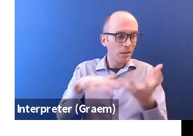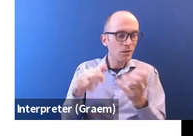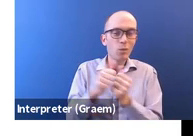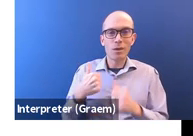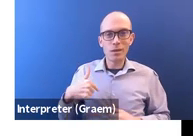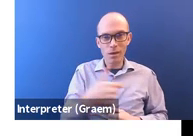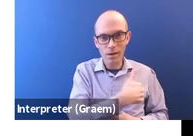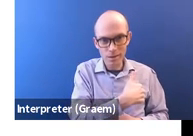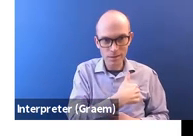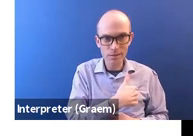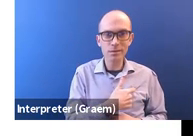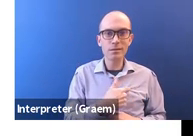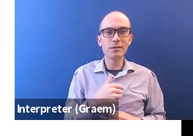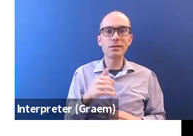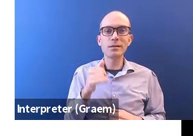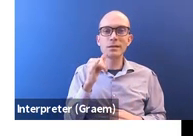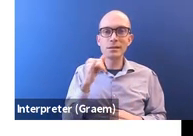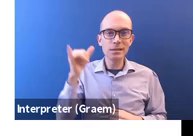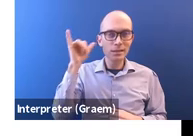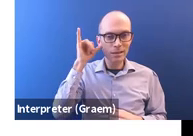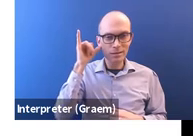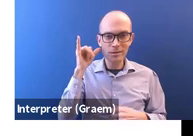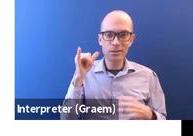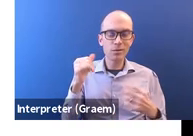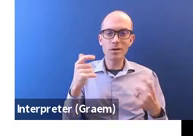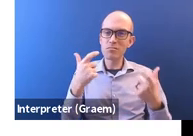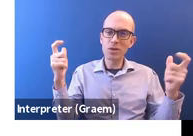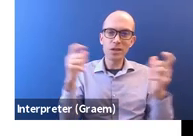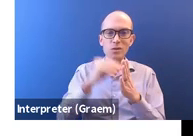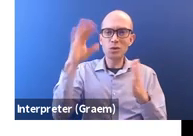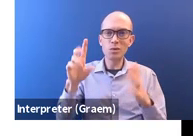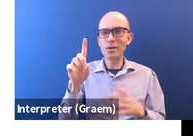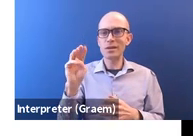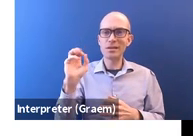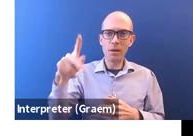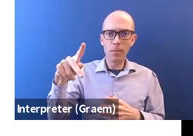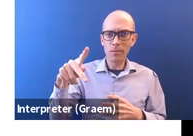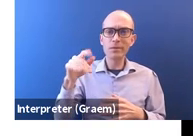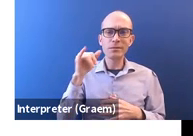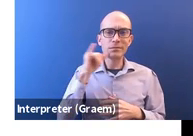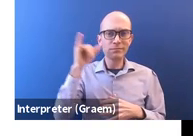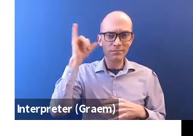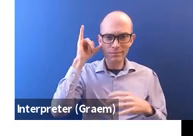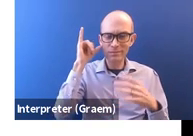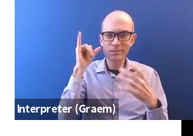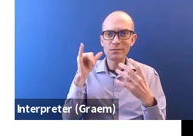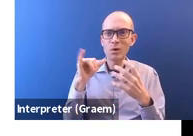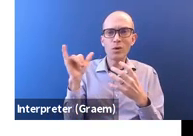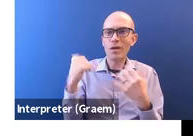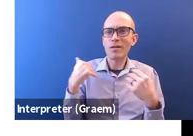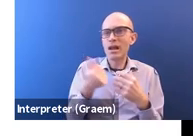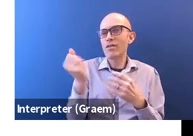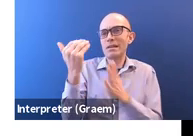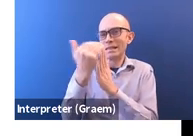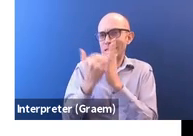student dump yesterday from EOPS. It was about 1,100 or so students, but we've already gotten a couple other supplemental lists. So if